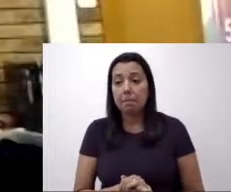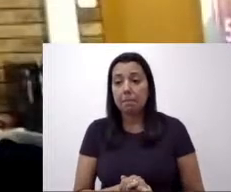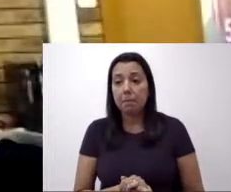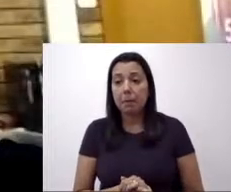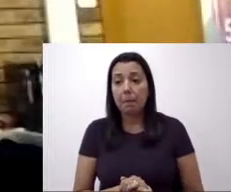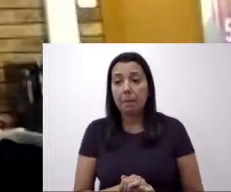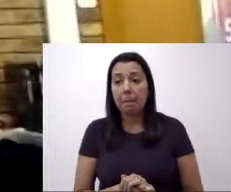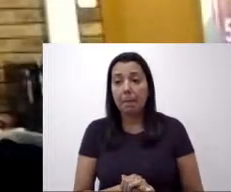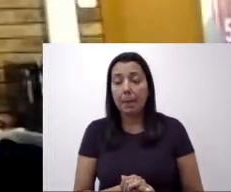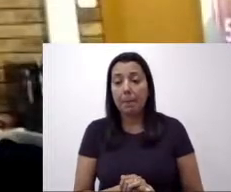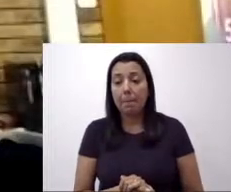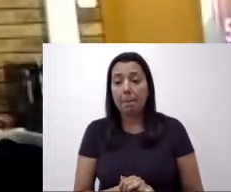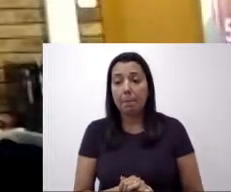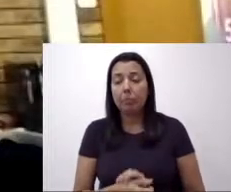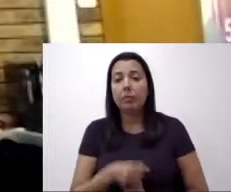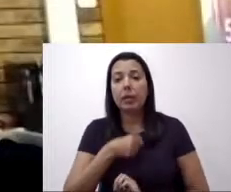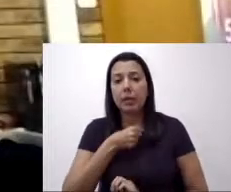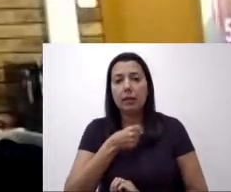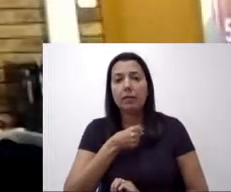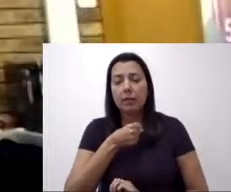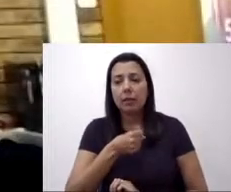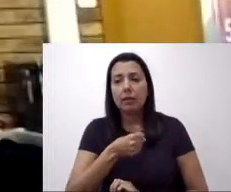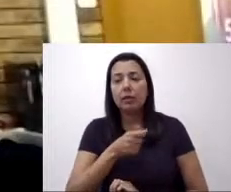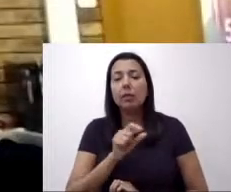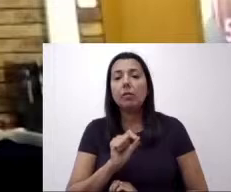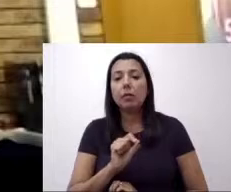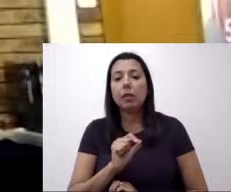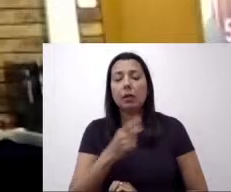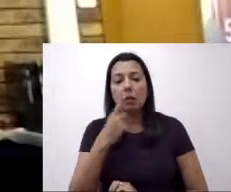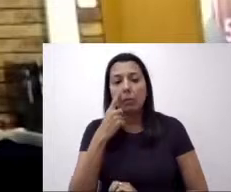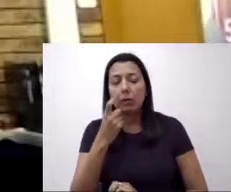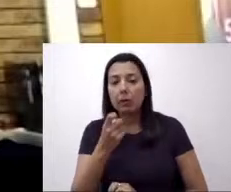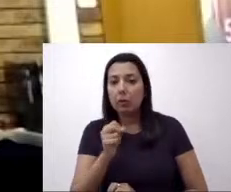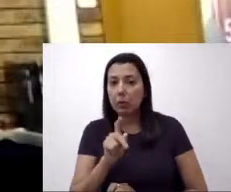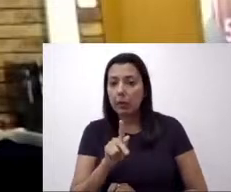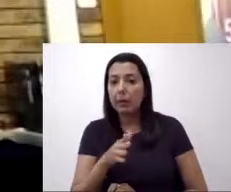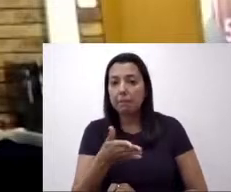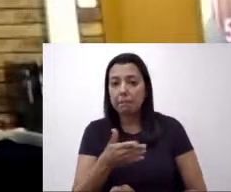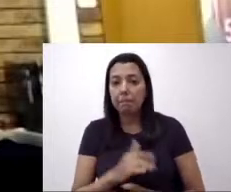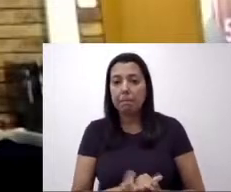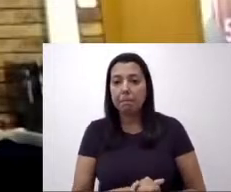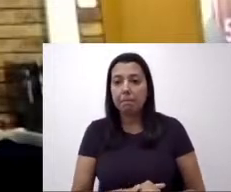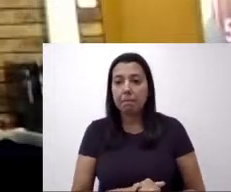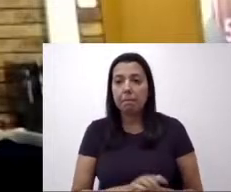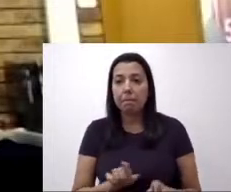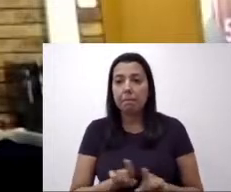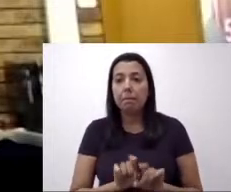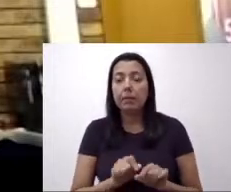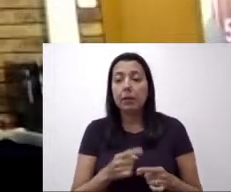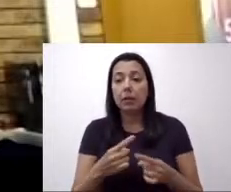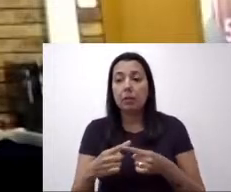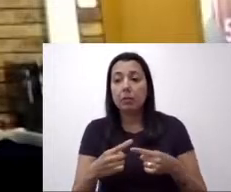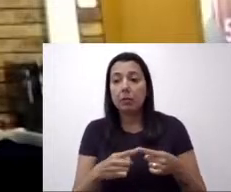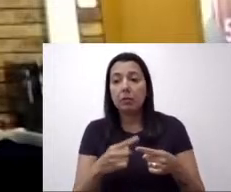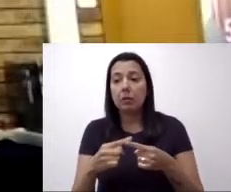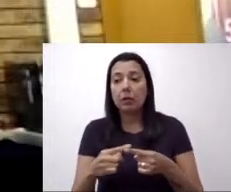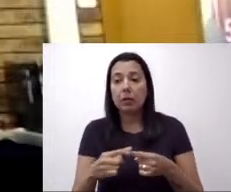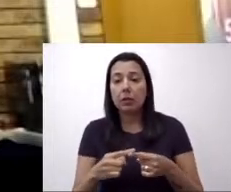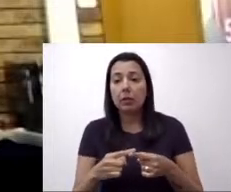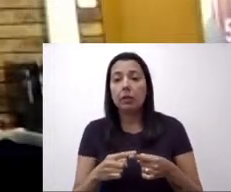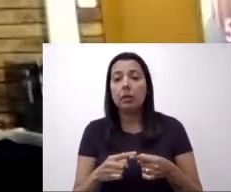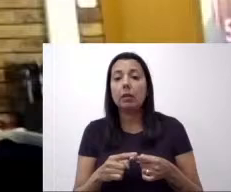interview than observation. Why? Because most of the time, specifically in the policy